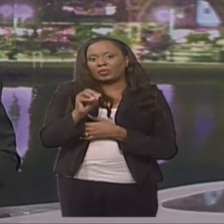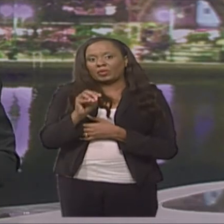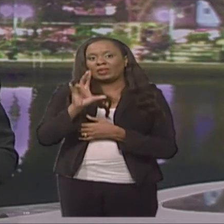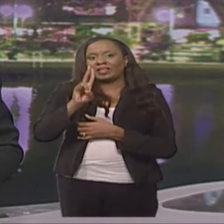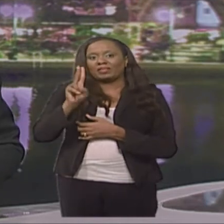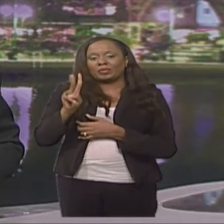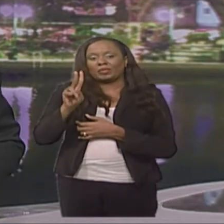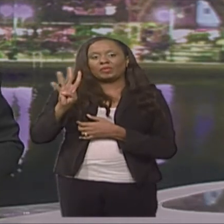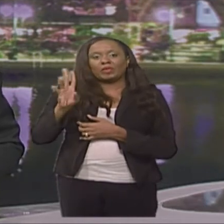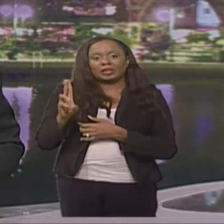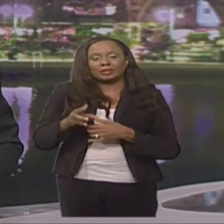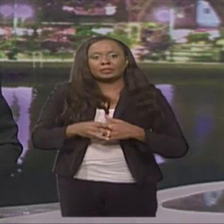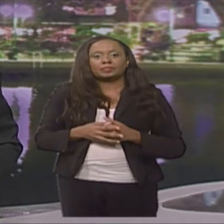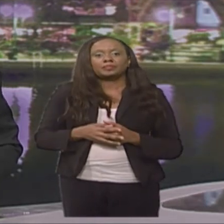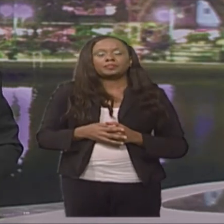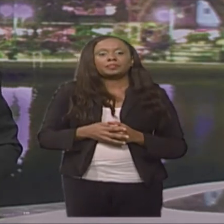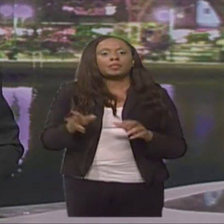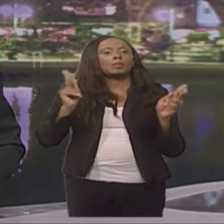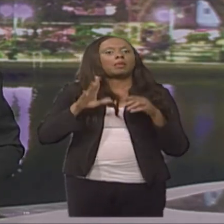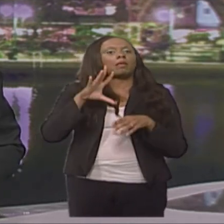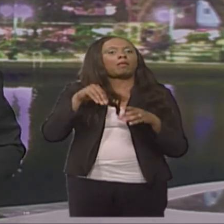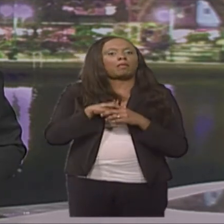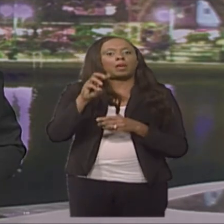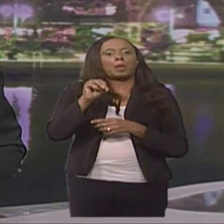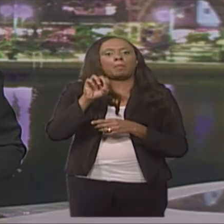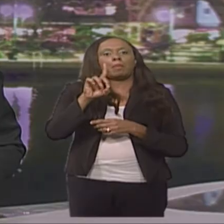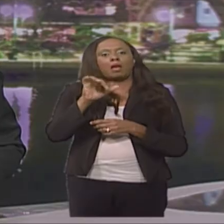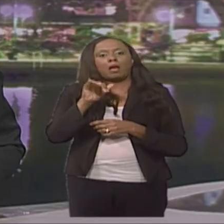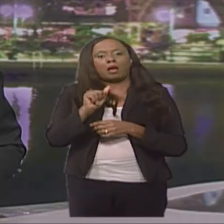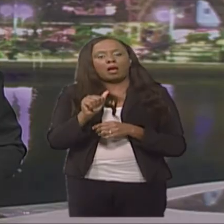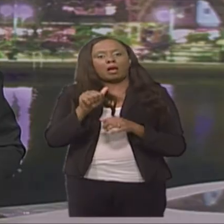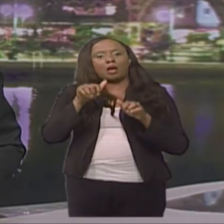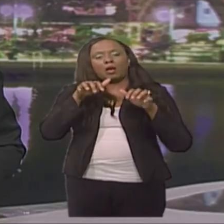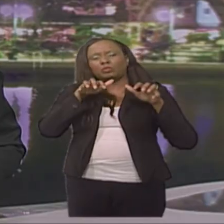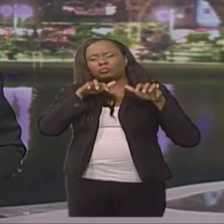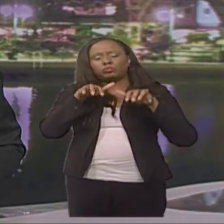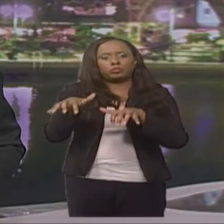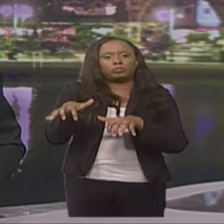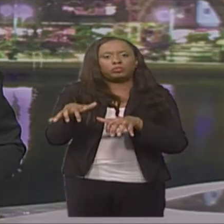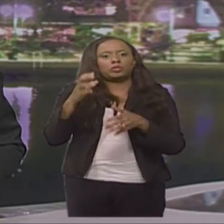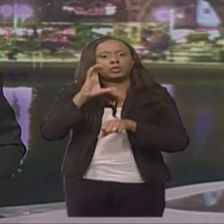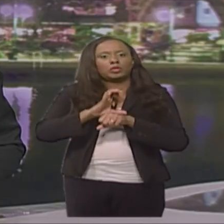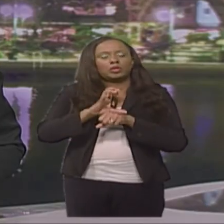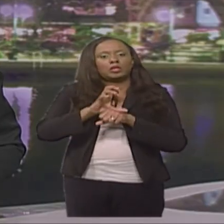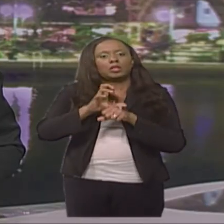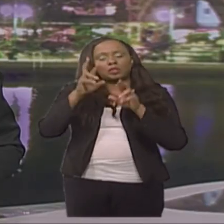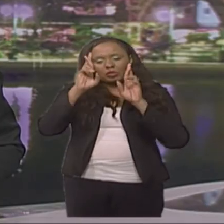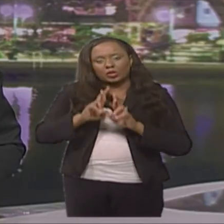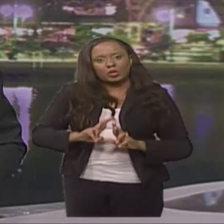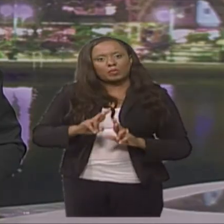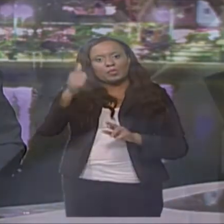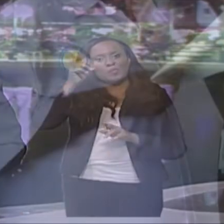430-7246. Well, members of the local media fraternity and the public turned out in their numbers at the Bethel Methodist Church in Bay